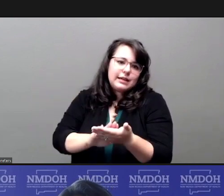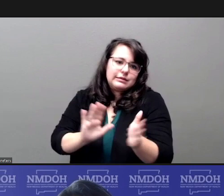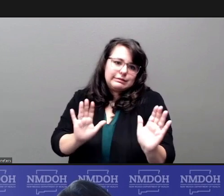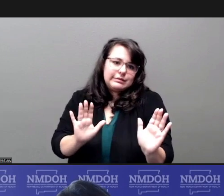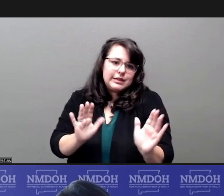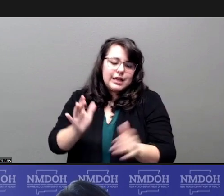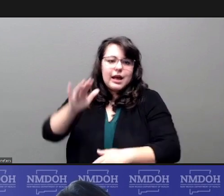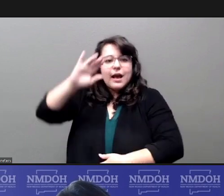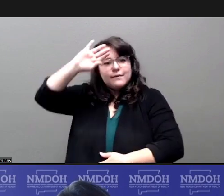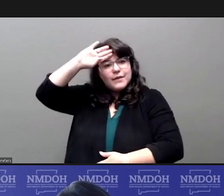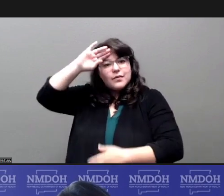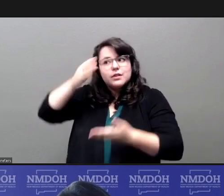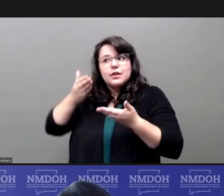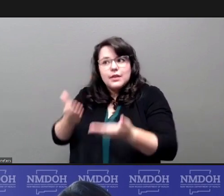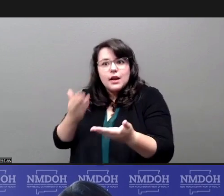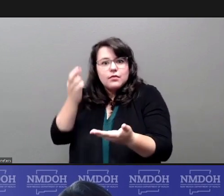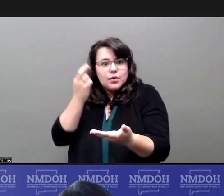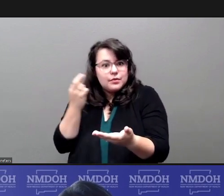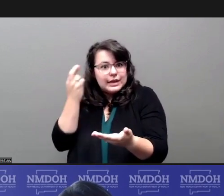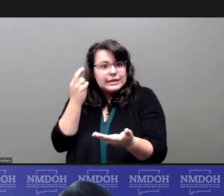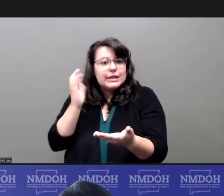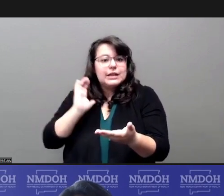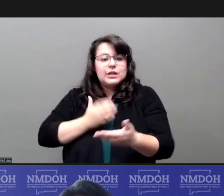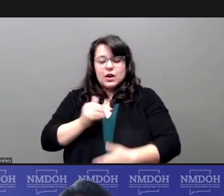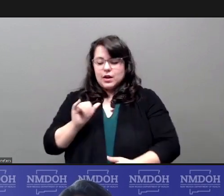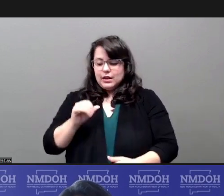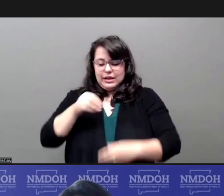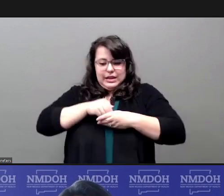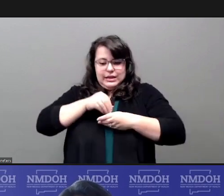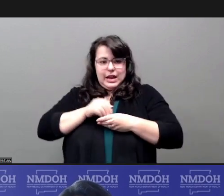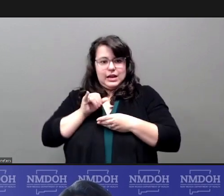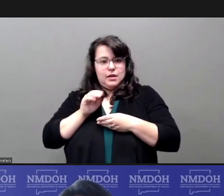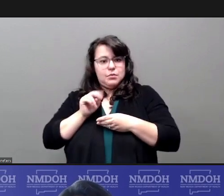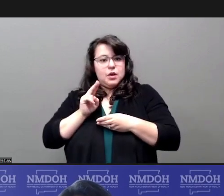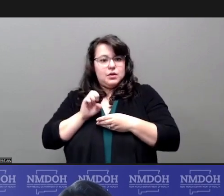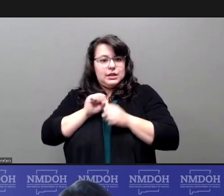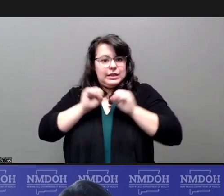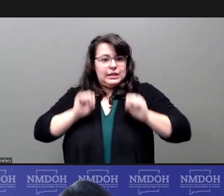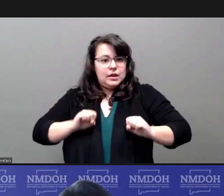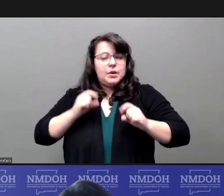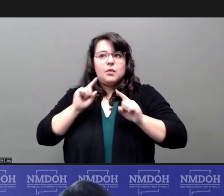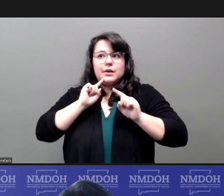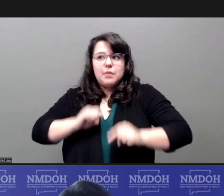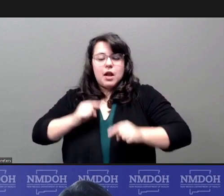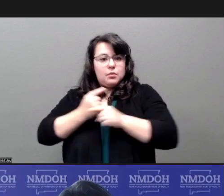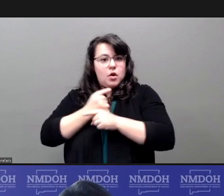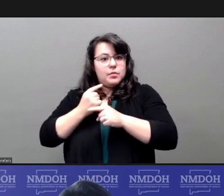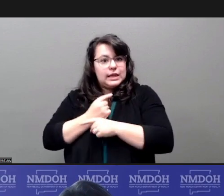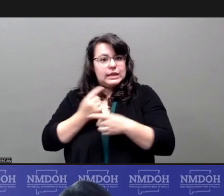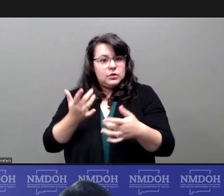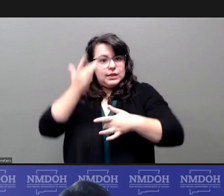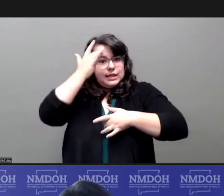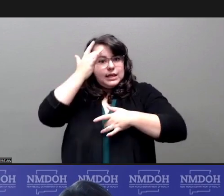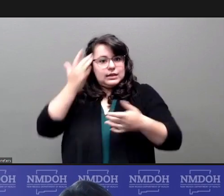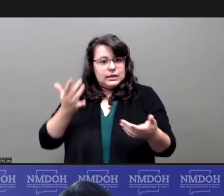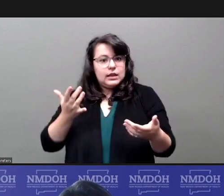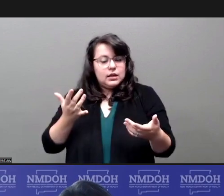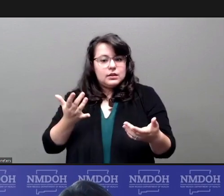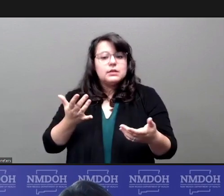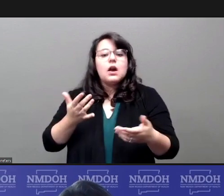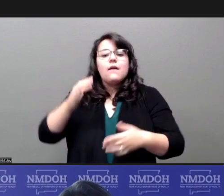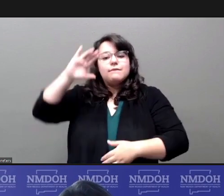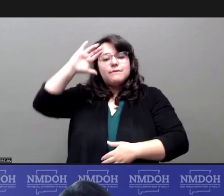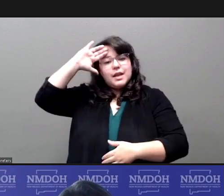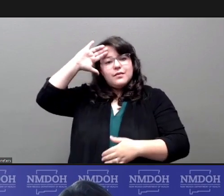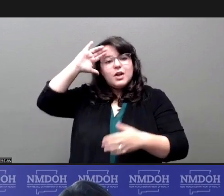are there for a reason. It's our immune system responding appropriately. What the concern is that fevers make children feel